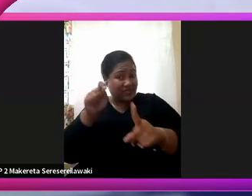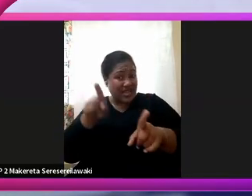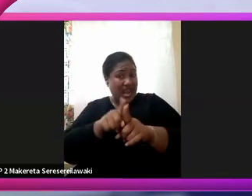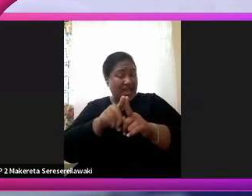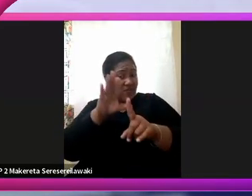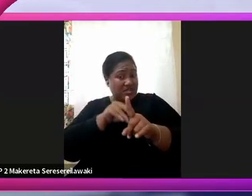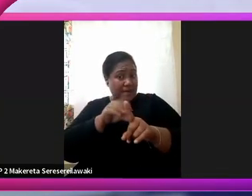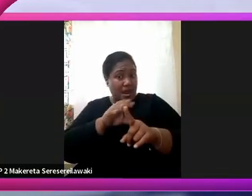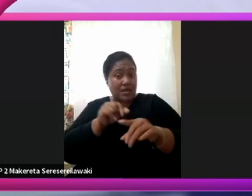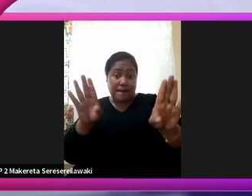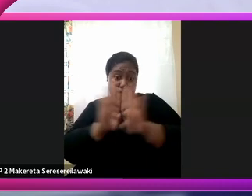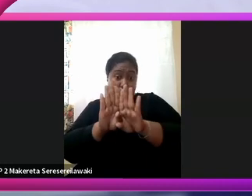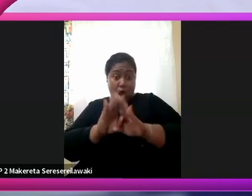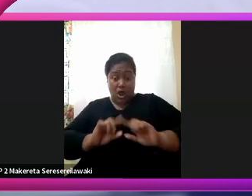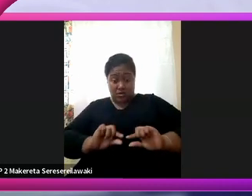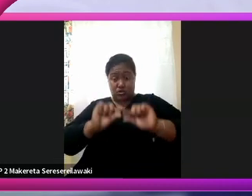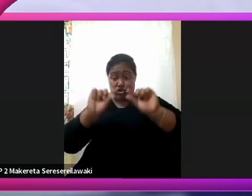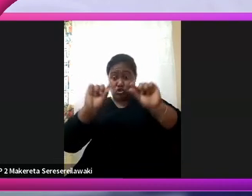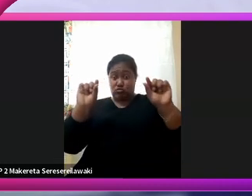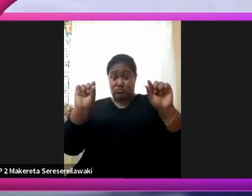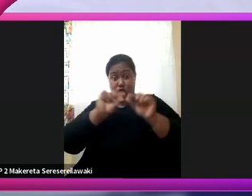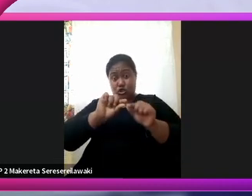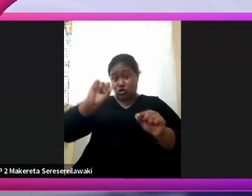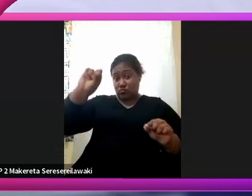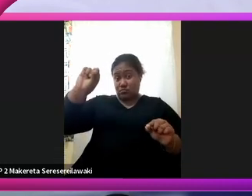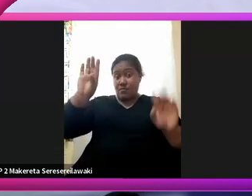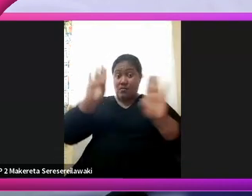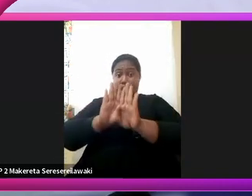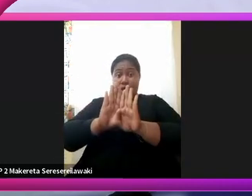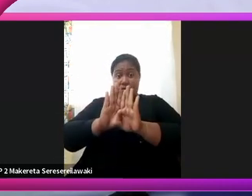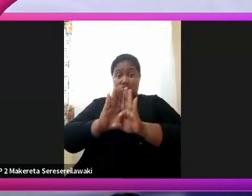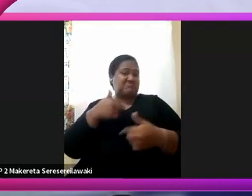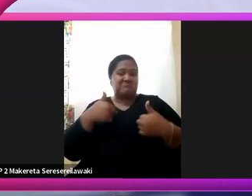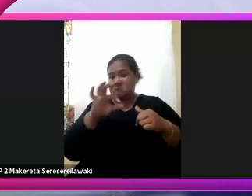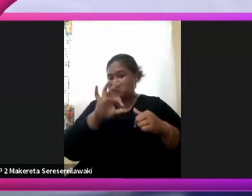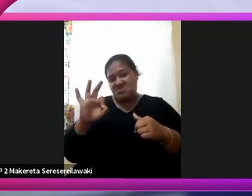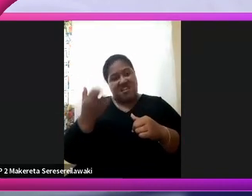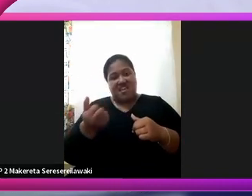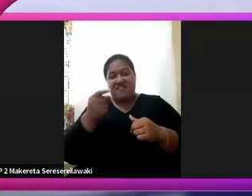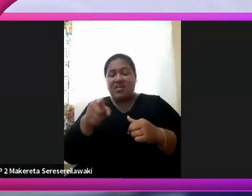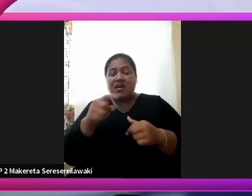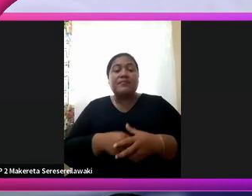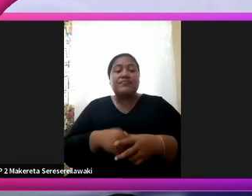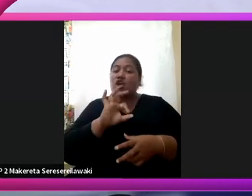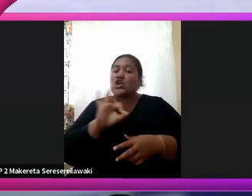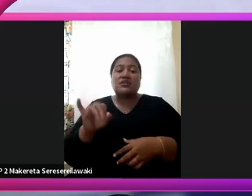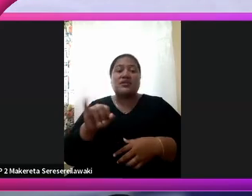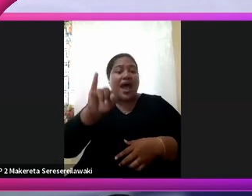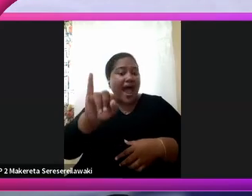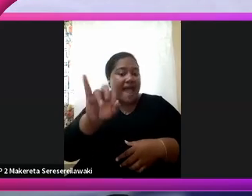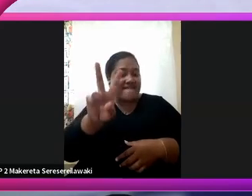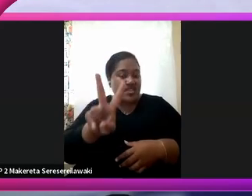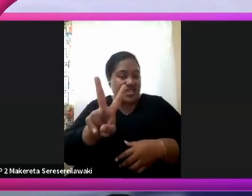example, the block tube, the tube block, or the sperm block, the canal, we don't have that with. We don't have IVF, is